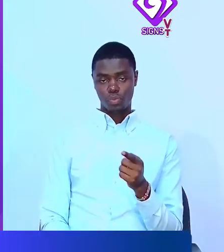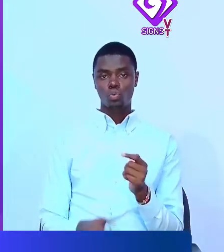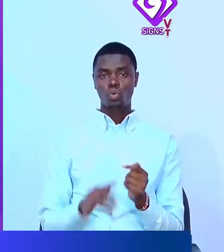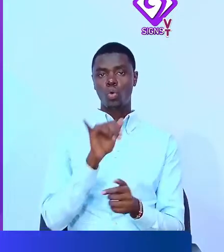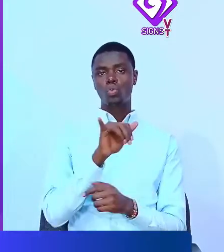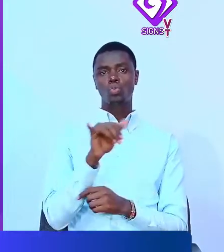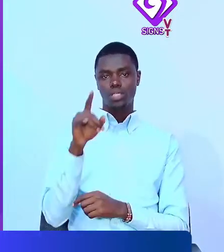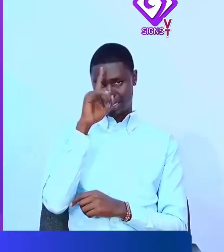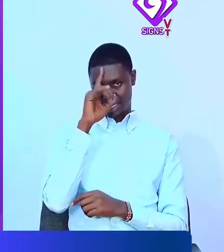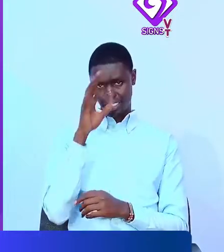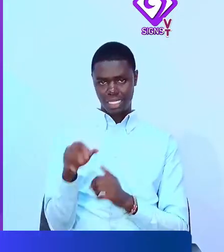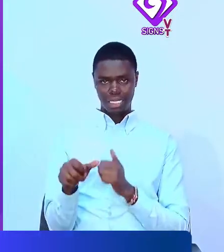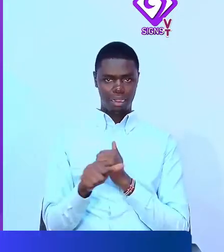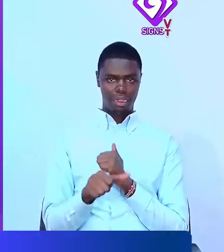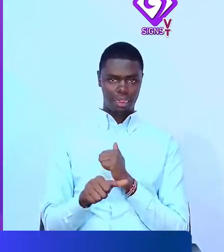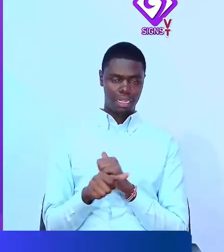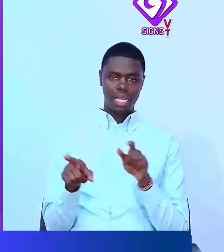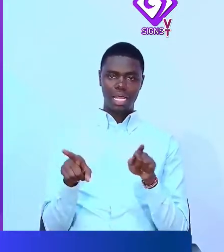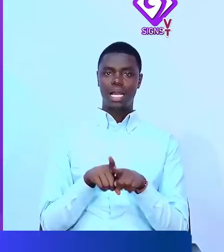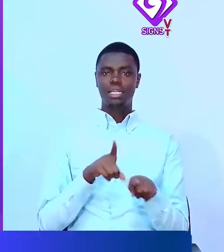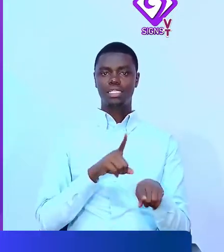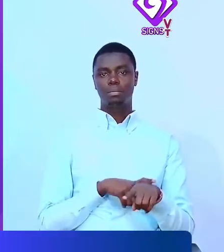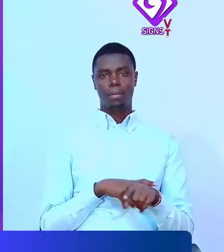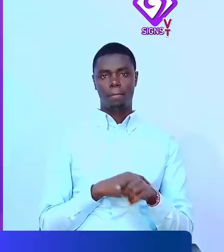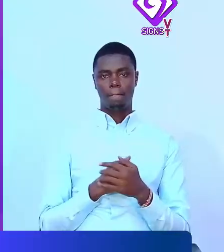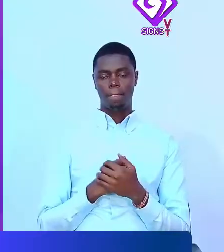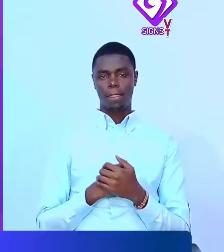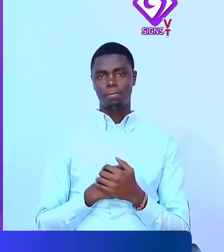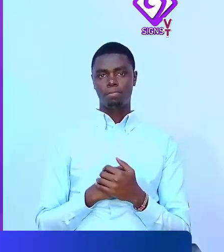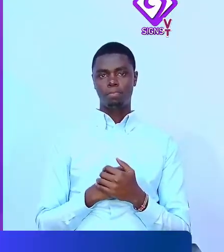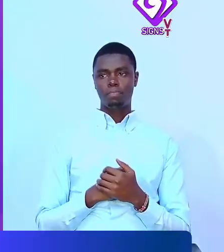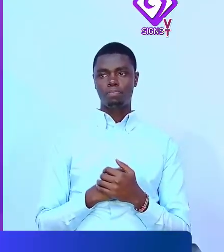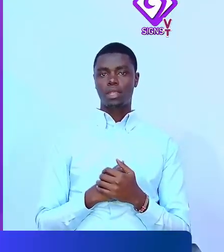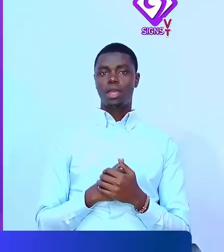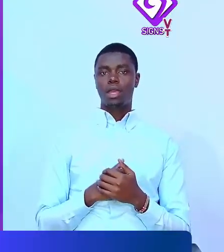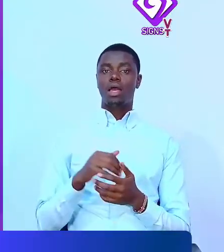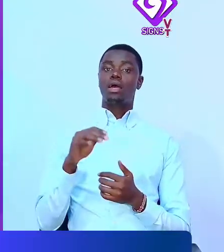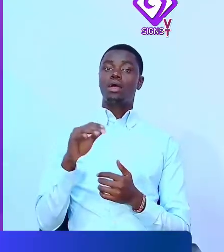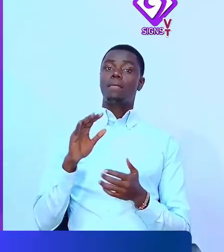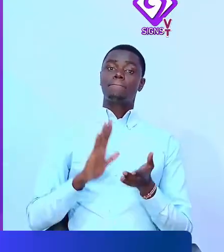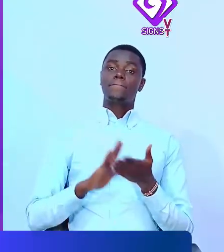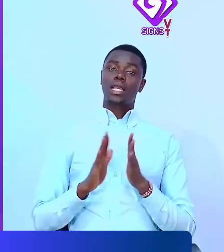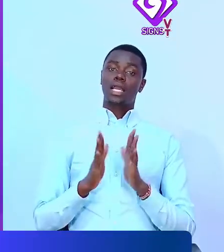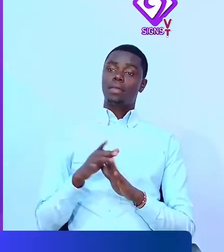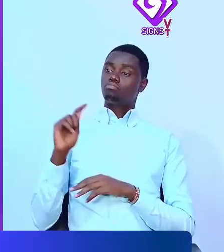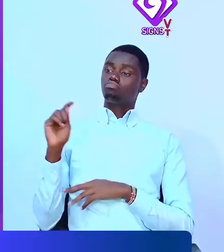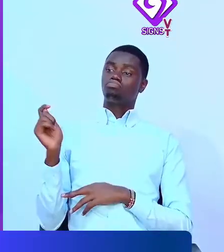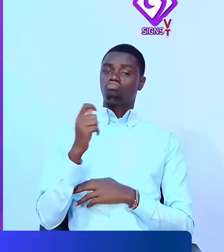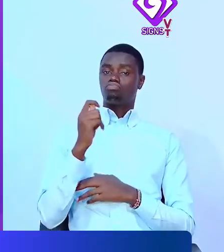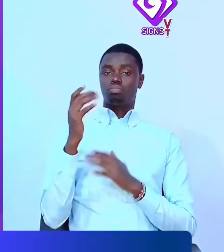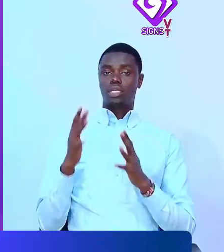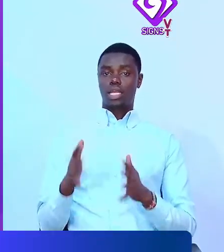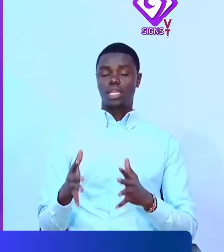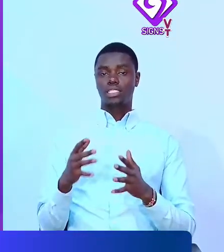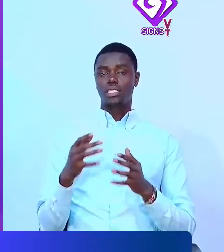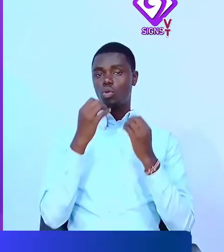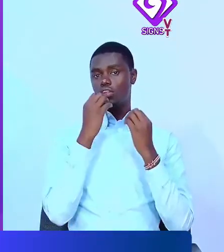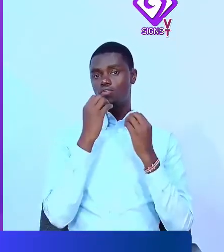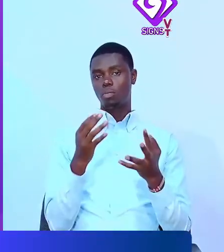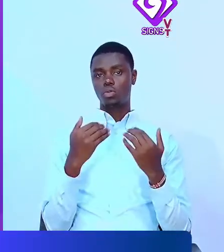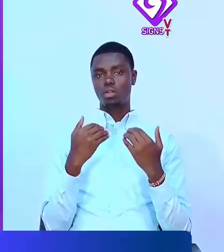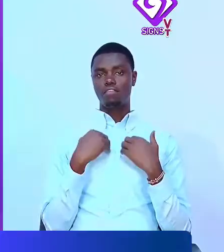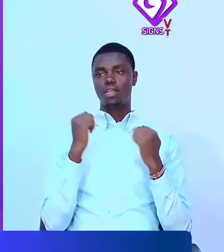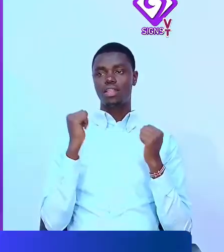serious dangers. At the same time, by being Kenyan, isn't it? There are information they